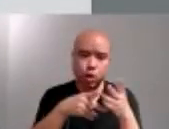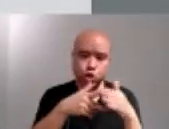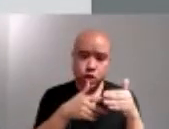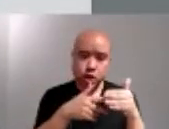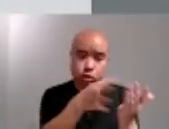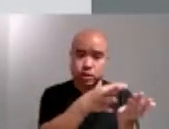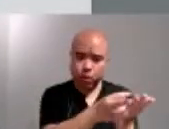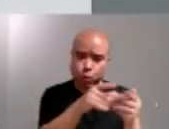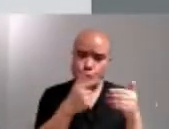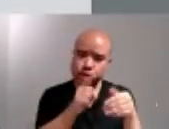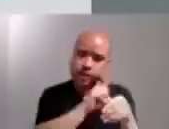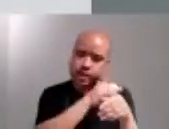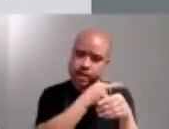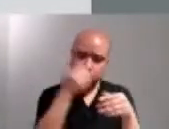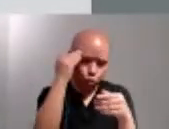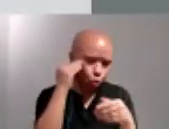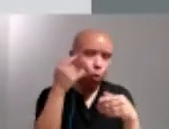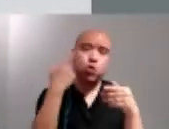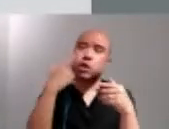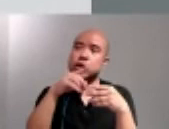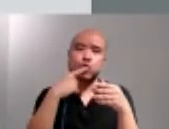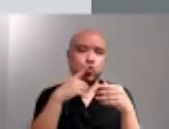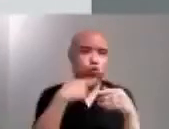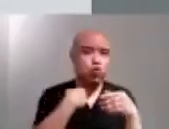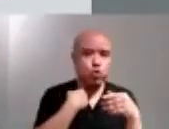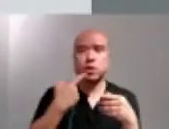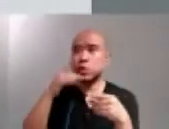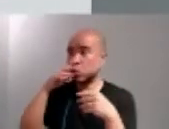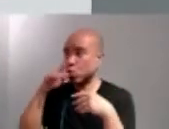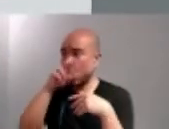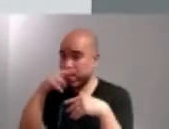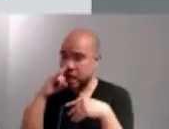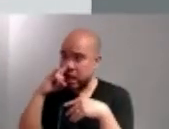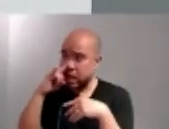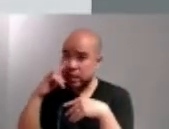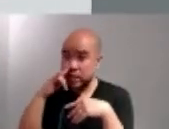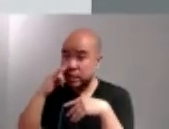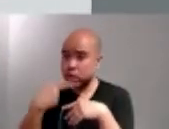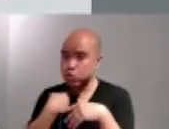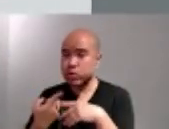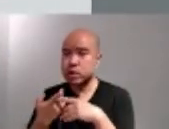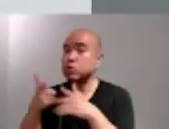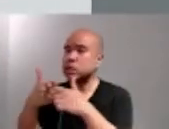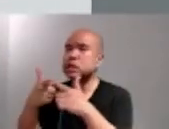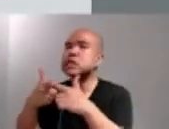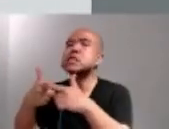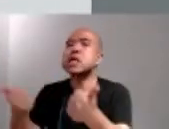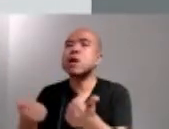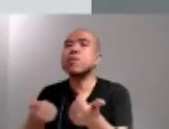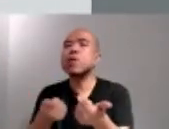find some solution for solving these business model people problem. And